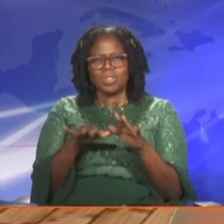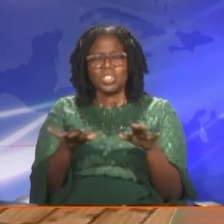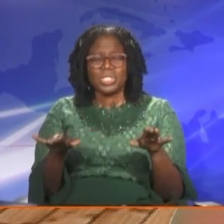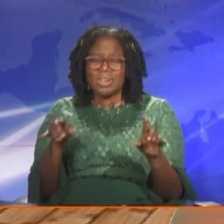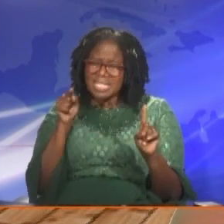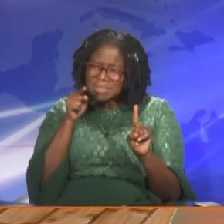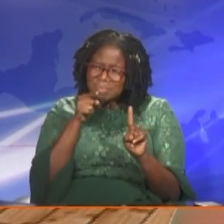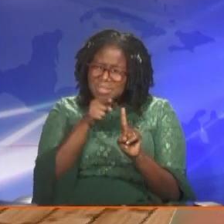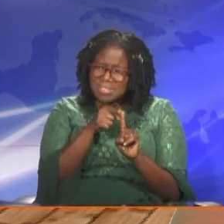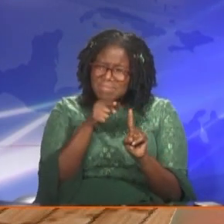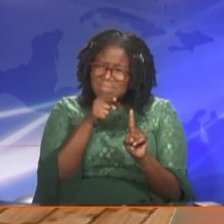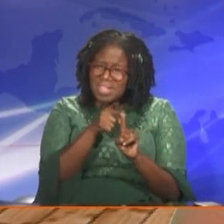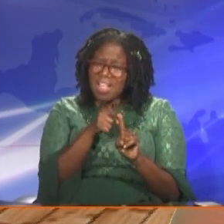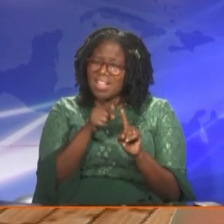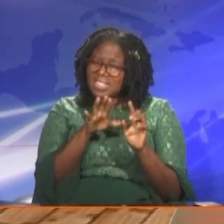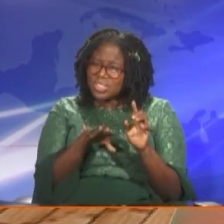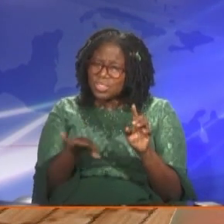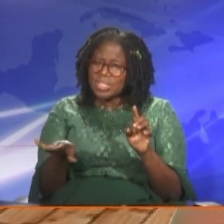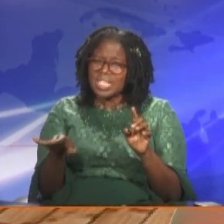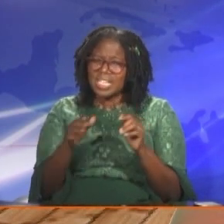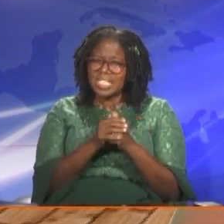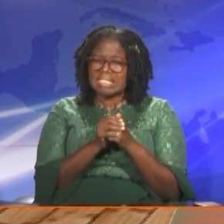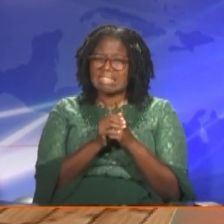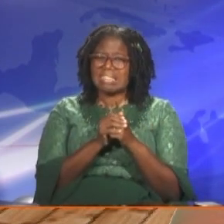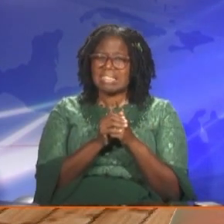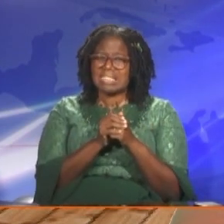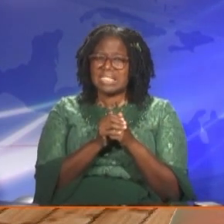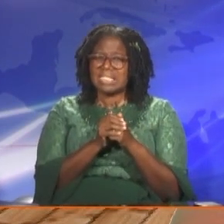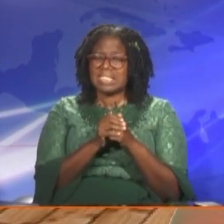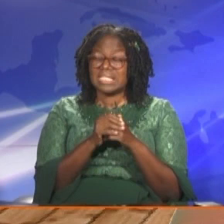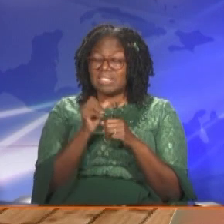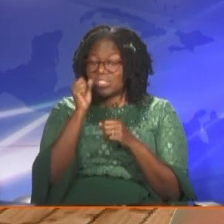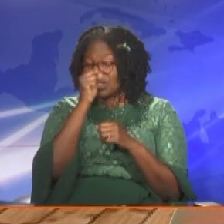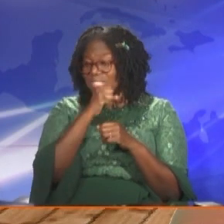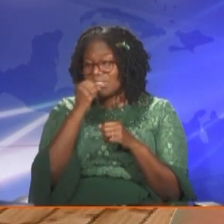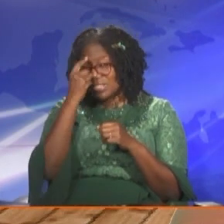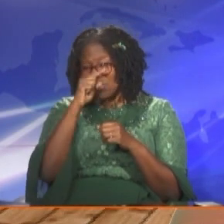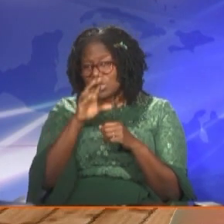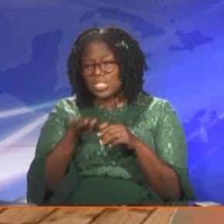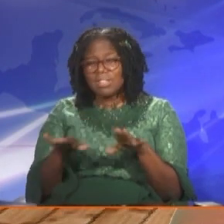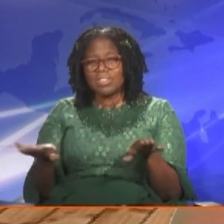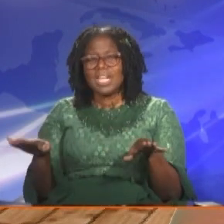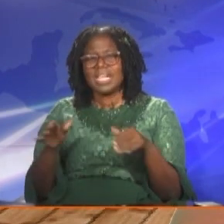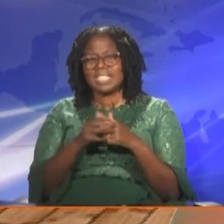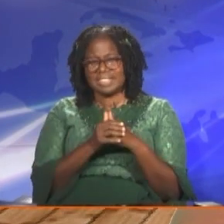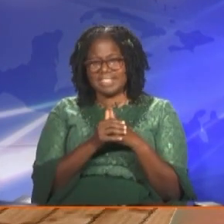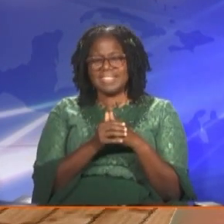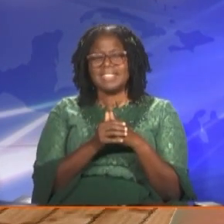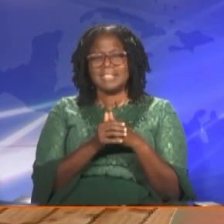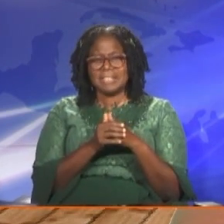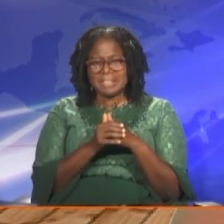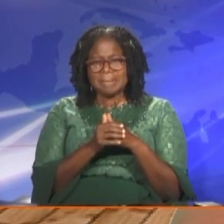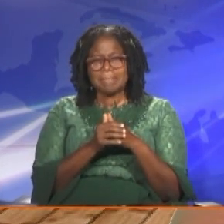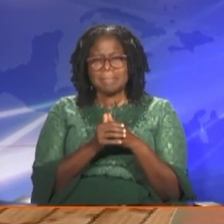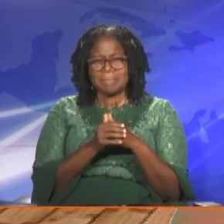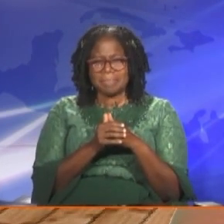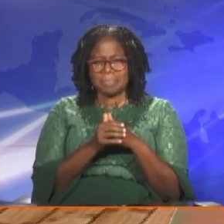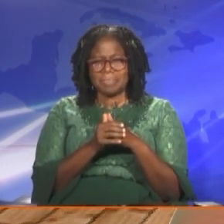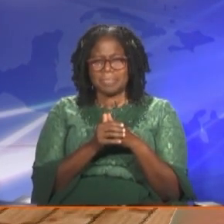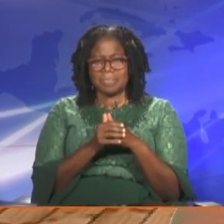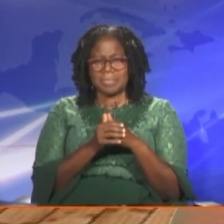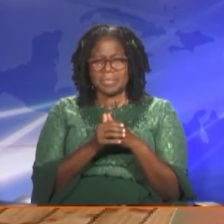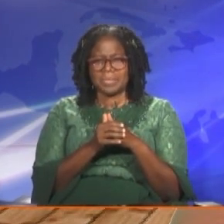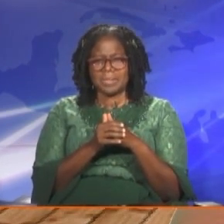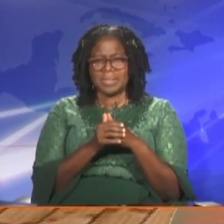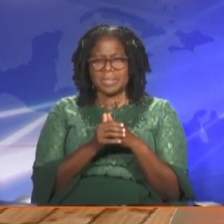specifically, it is multidimensional, said to be multidimensional, meaning that it affects children in